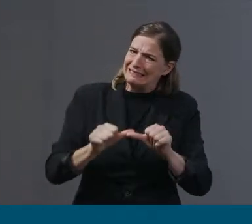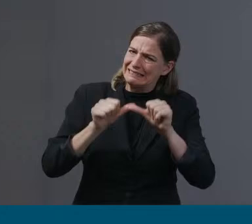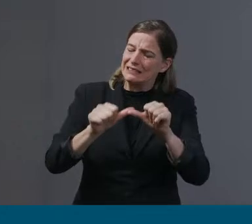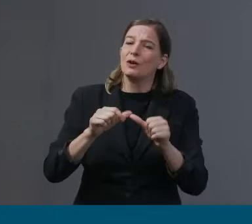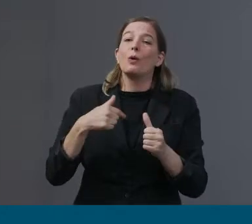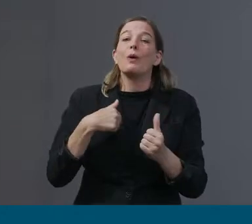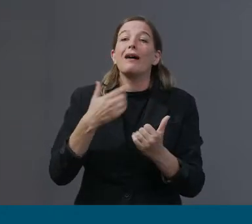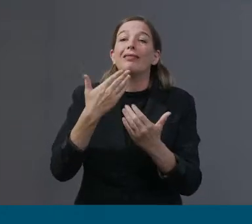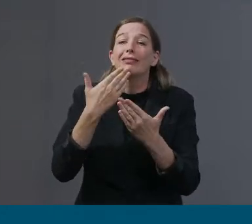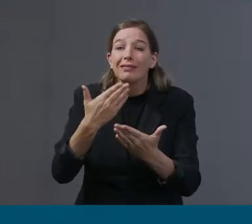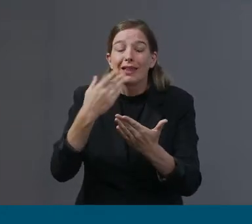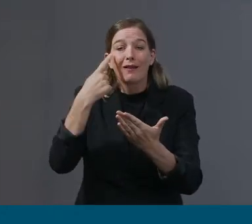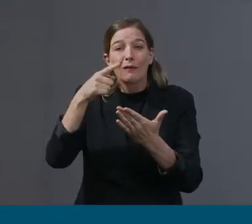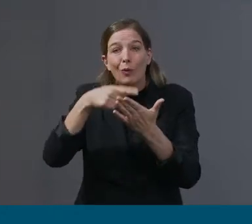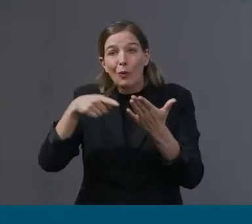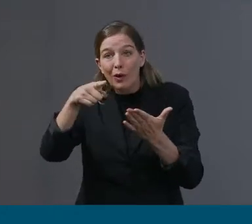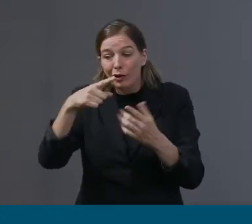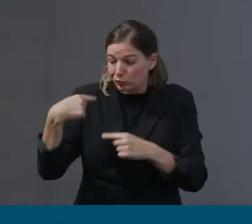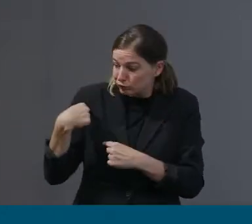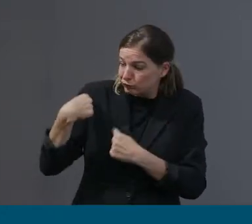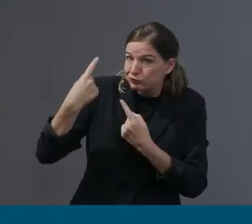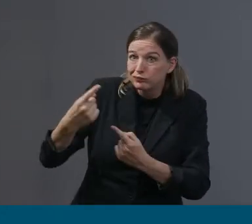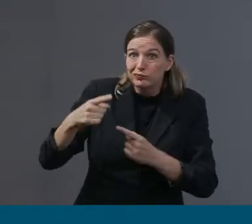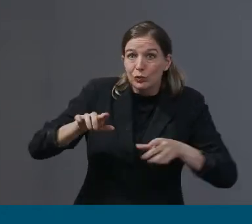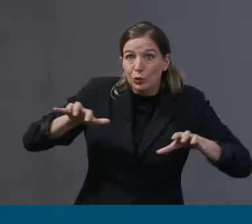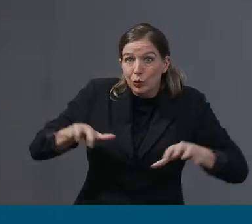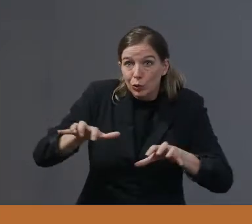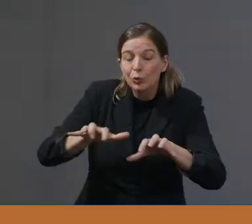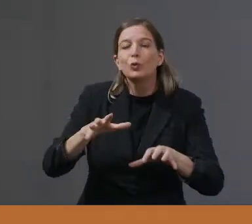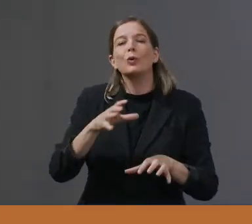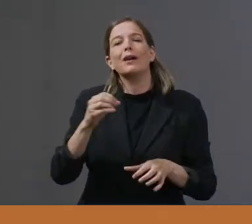in advance for what's going to be done.